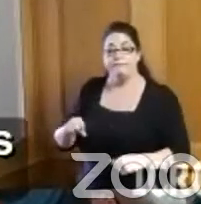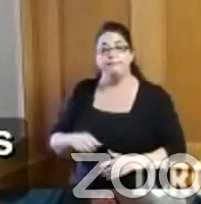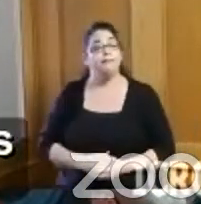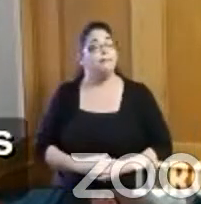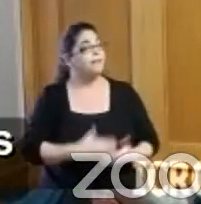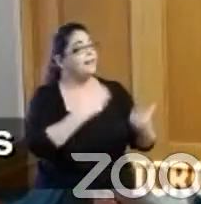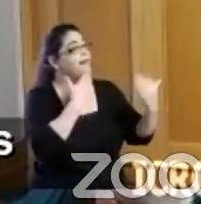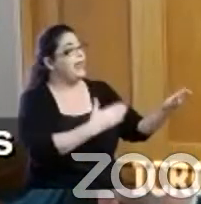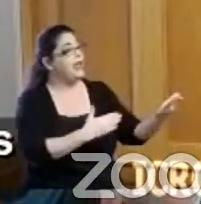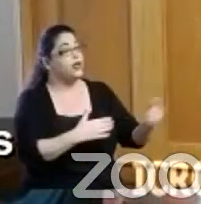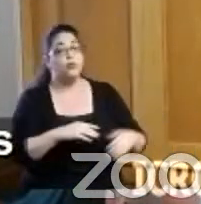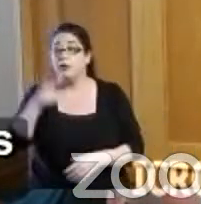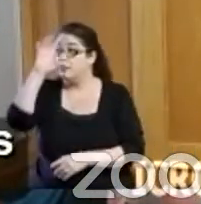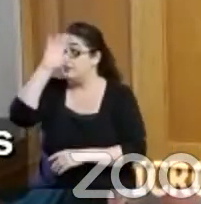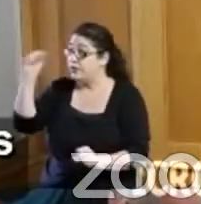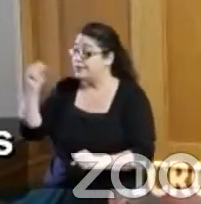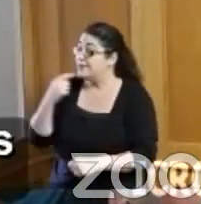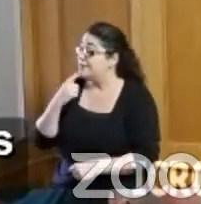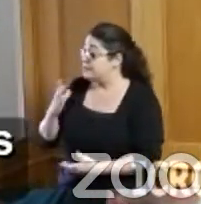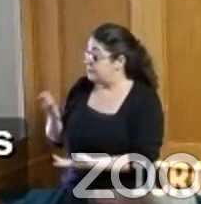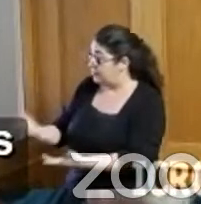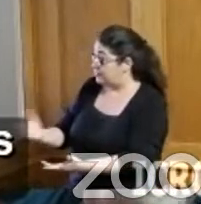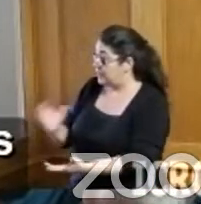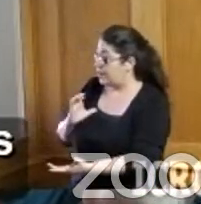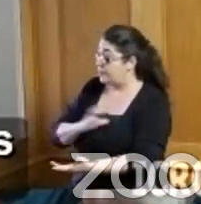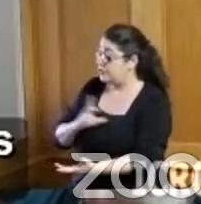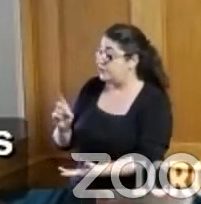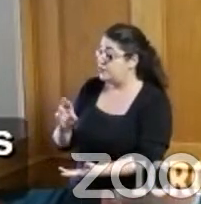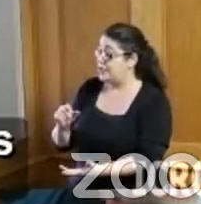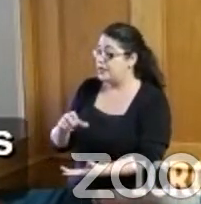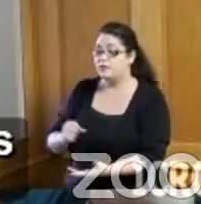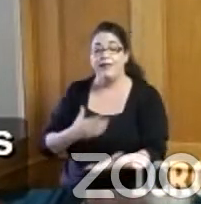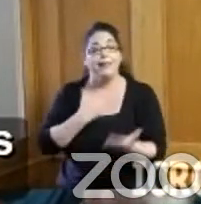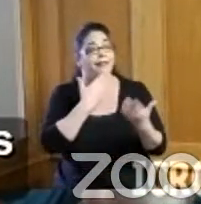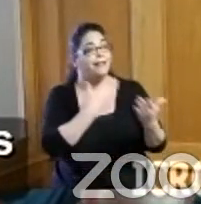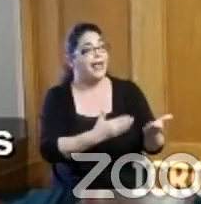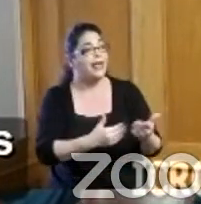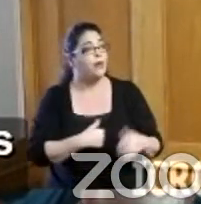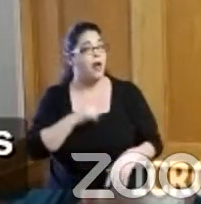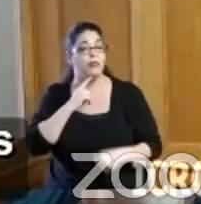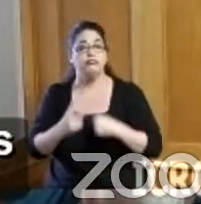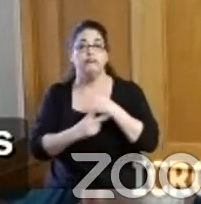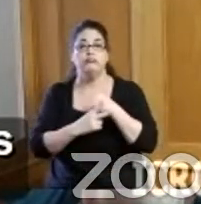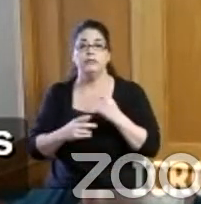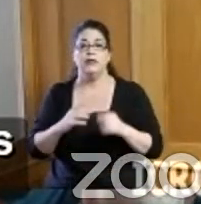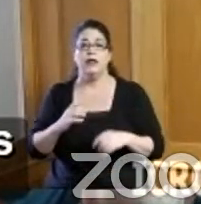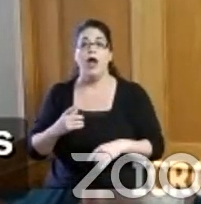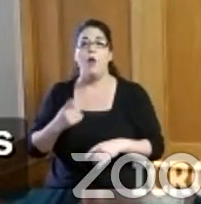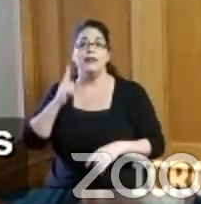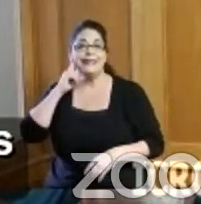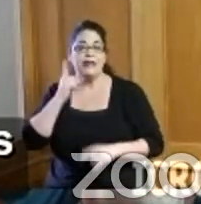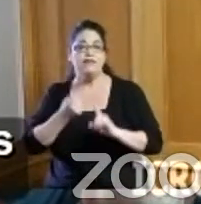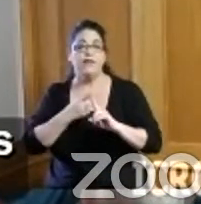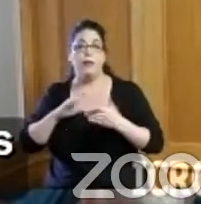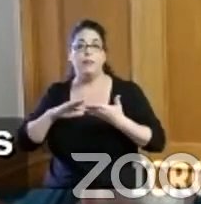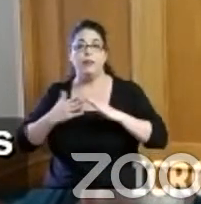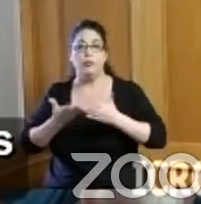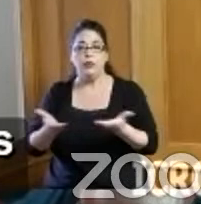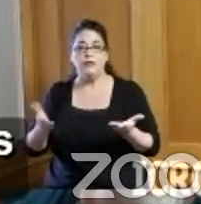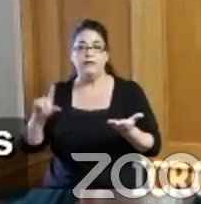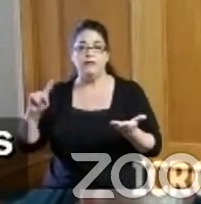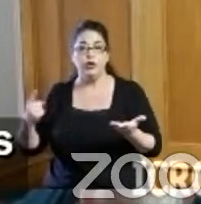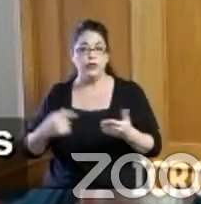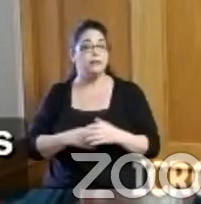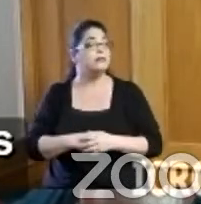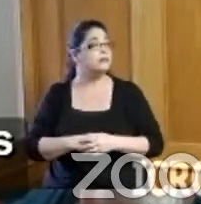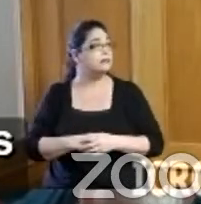you. Commissioner Driehaus. Madam Commissioner, thank you. I'm going to reserve my comments until we hear from the township. And I don't know if we're going to also hear